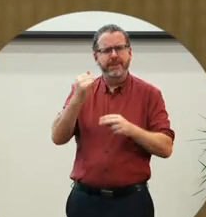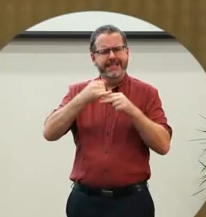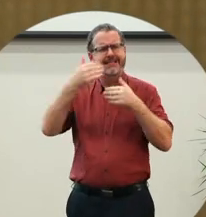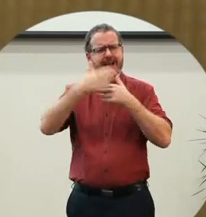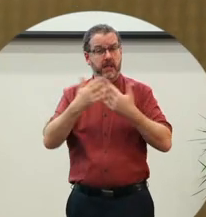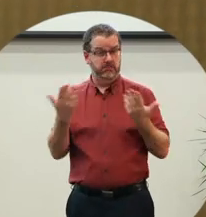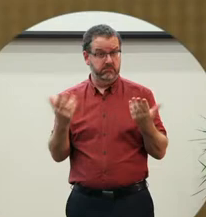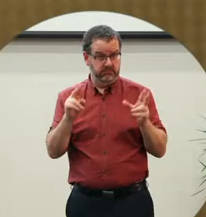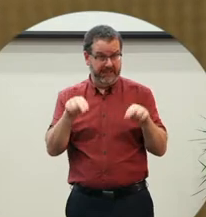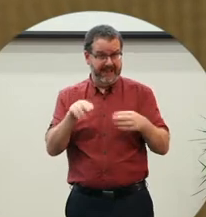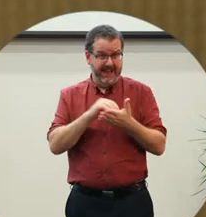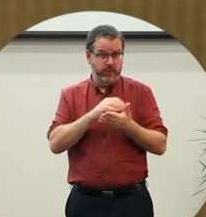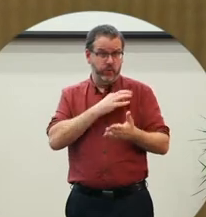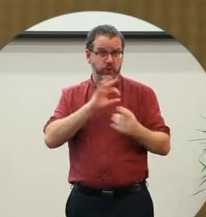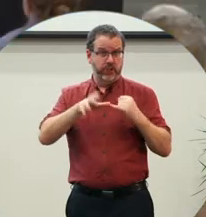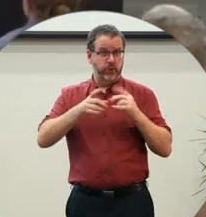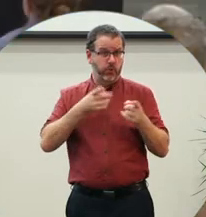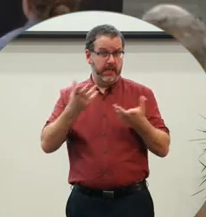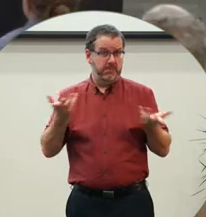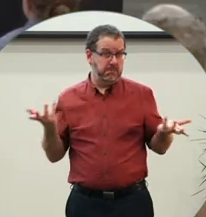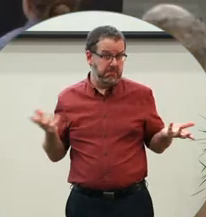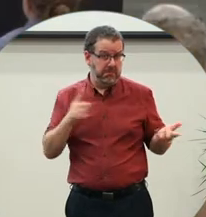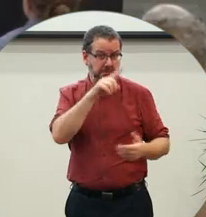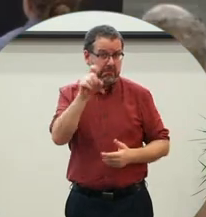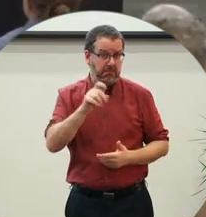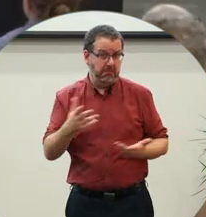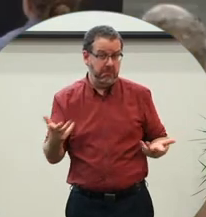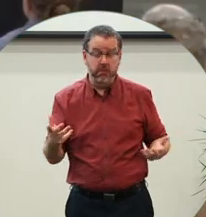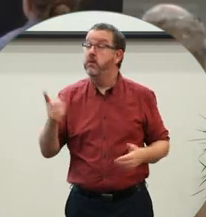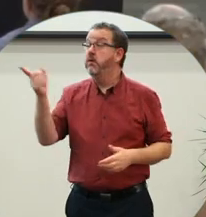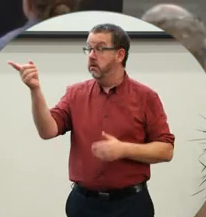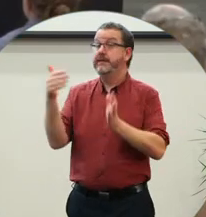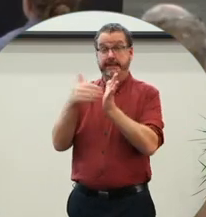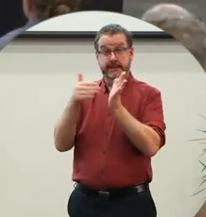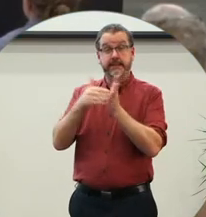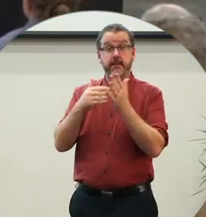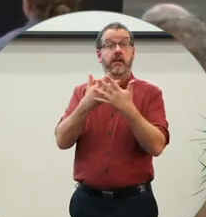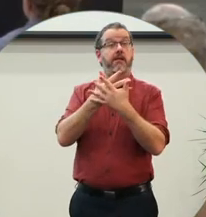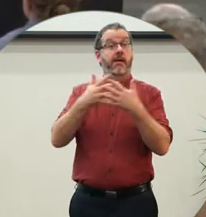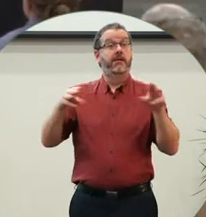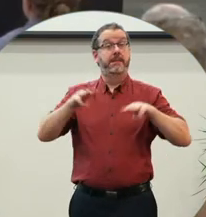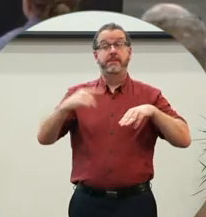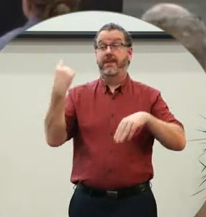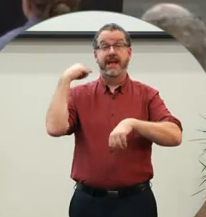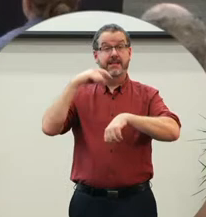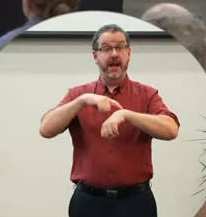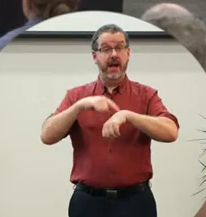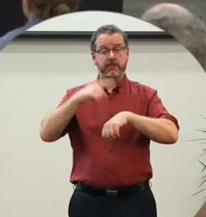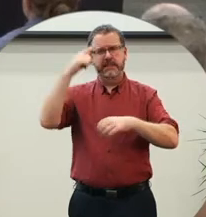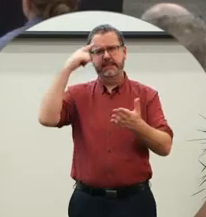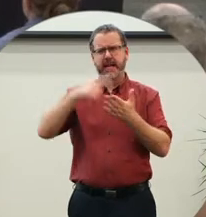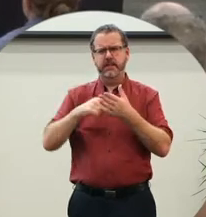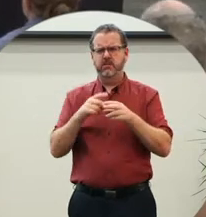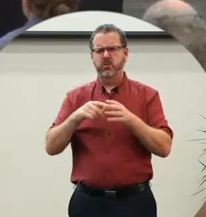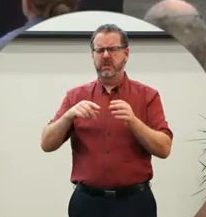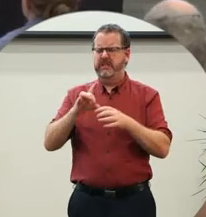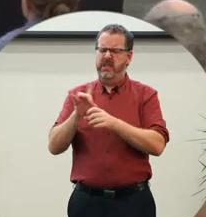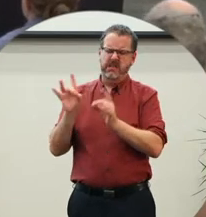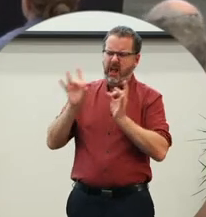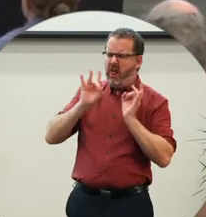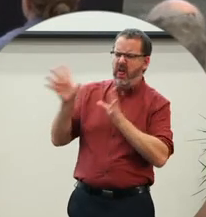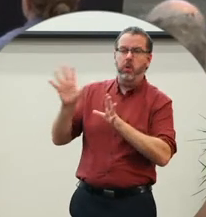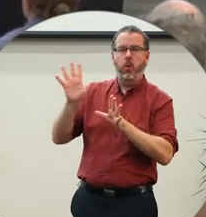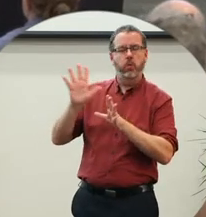doing that. She did, yeah. And a lot of her generation did do that. They did work from the inside. Even the most radical, like one of